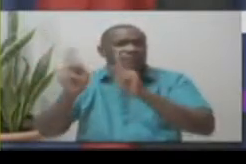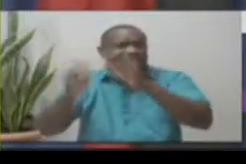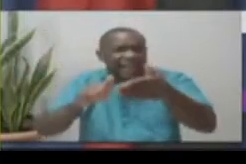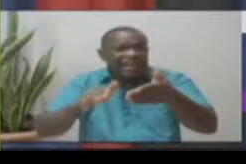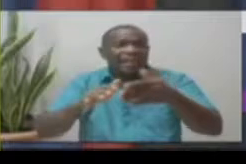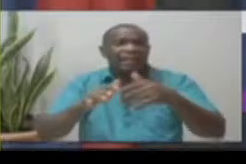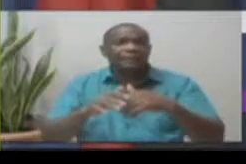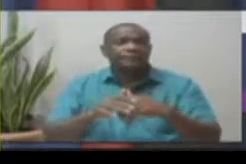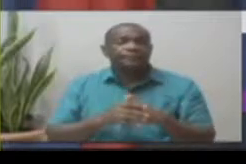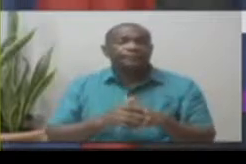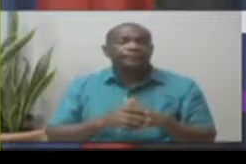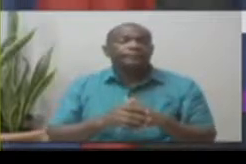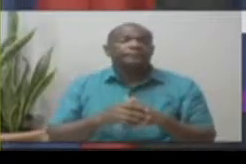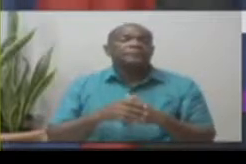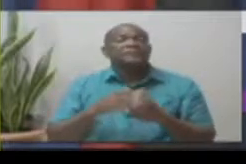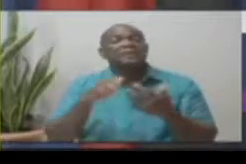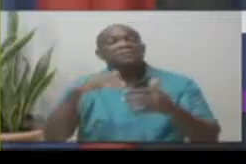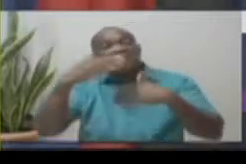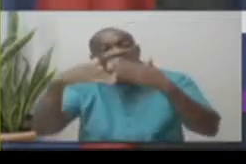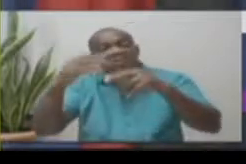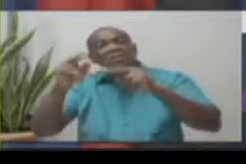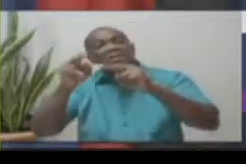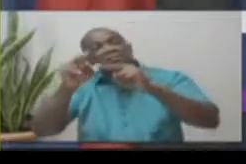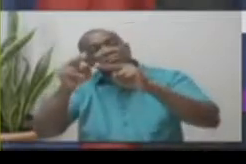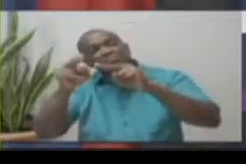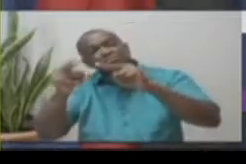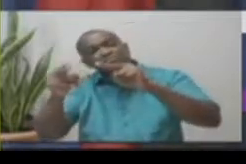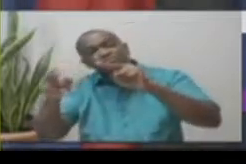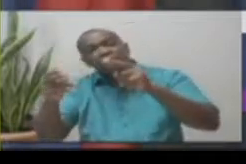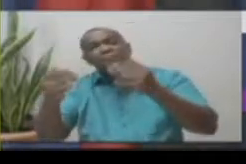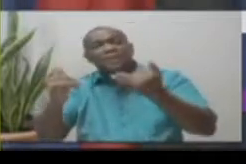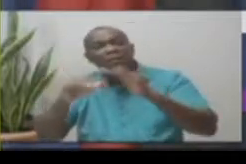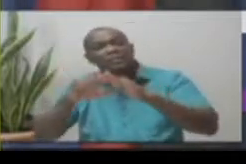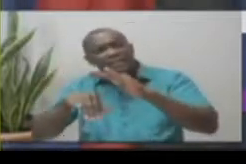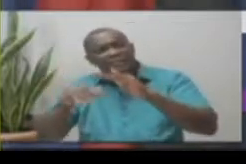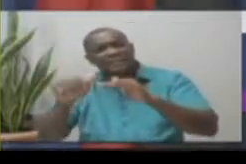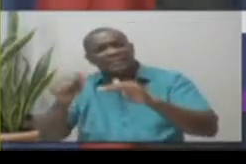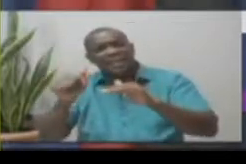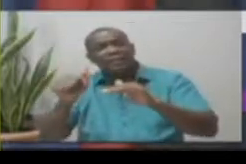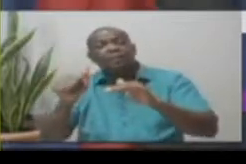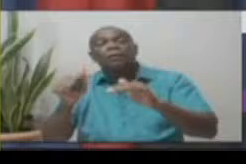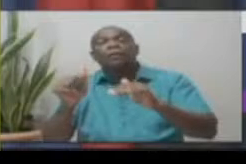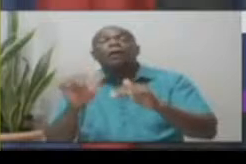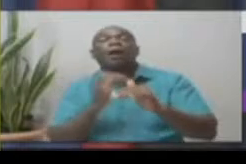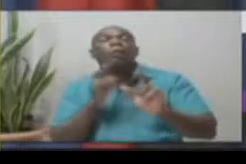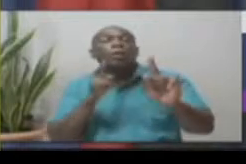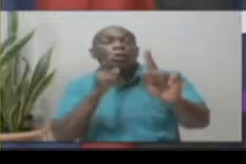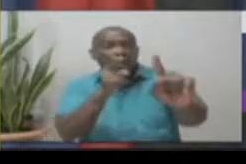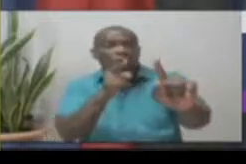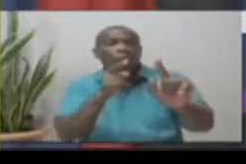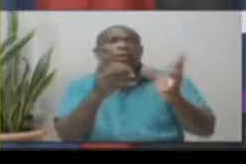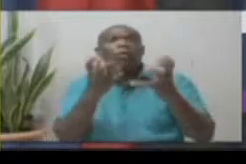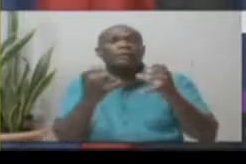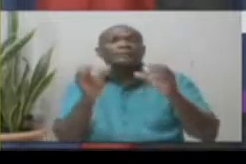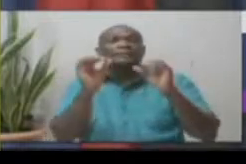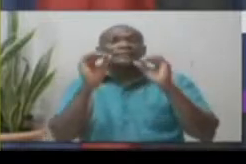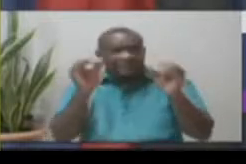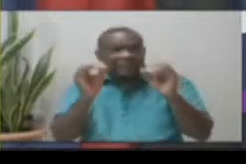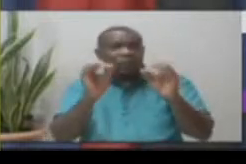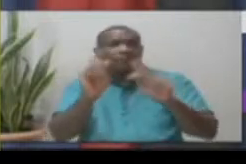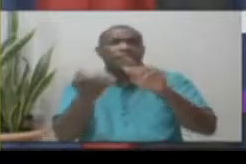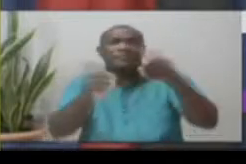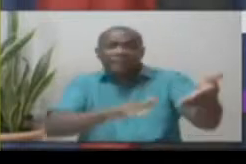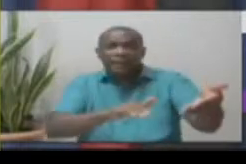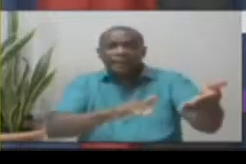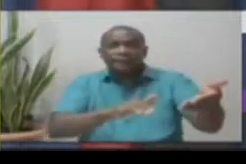of less than 10. We would like it to be 0. But the reality is that the virus